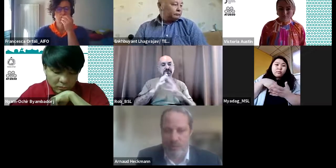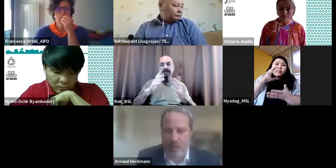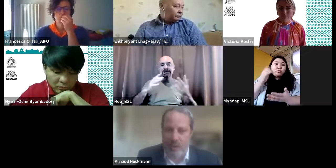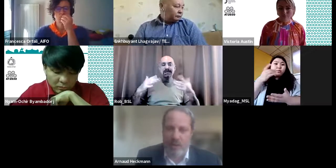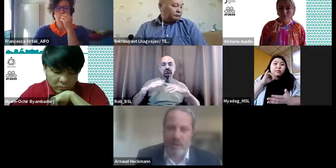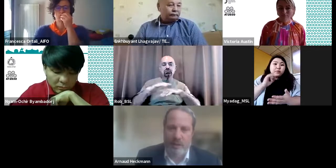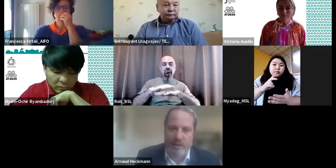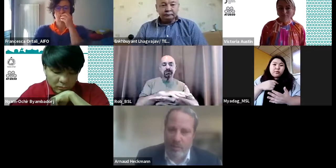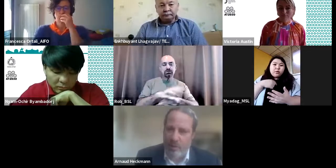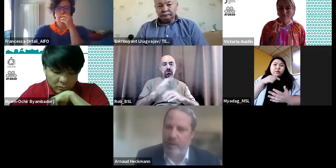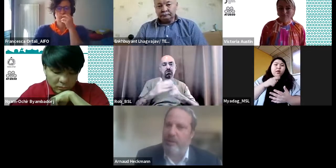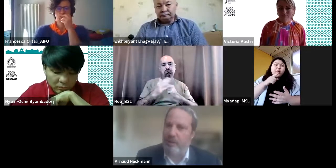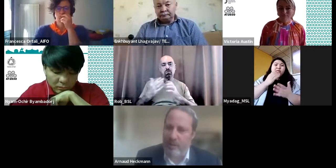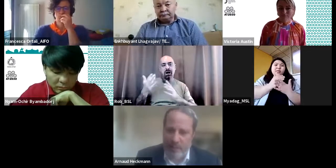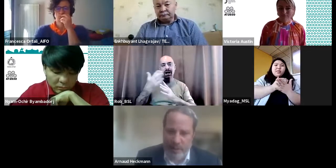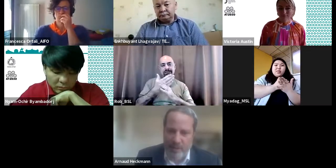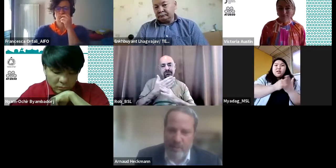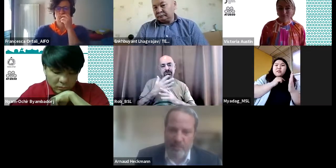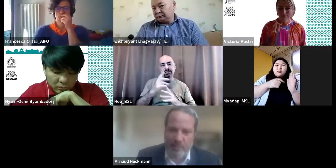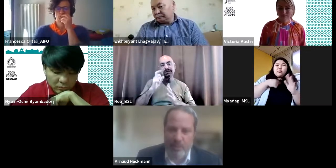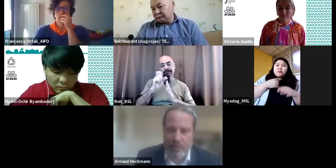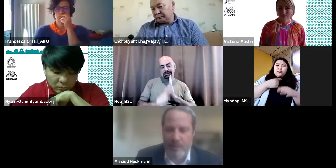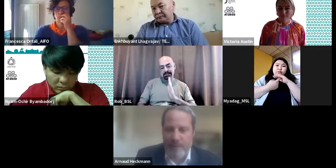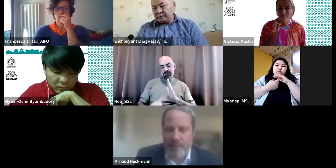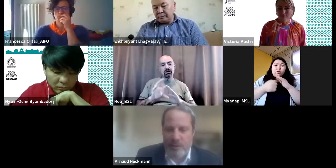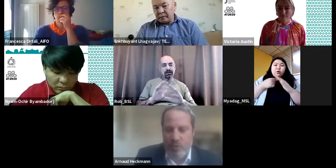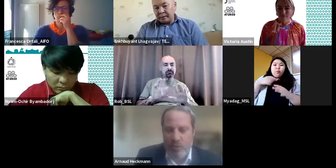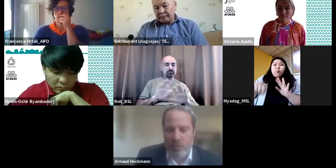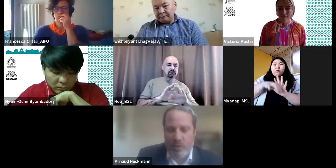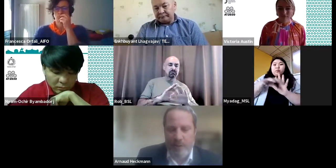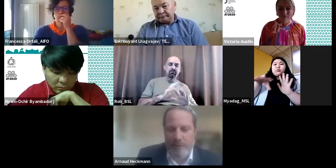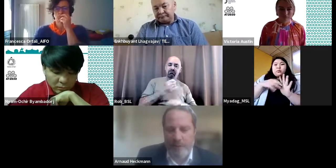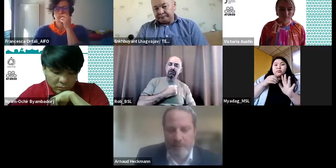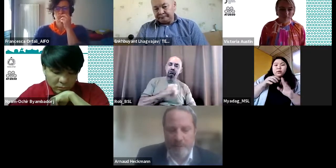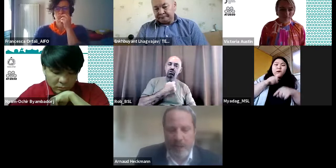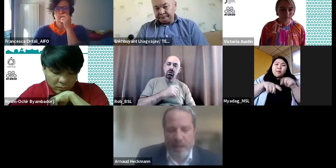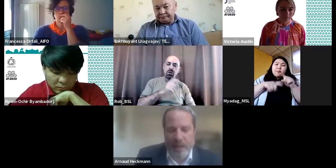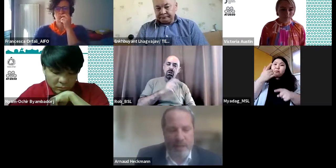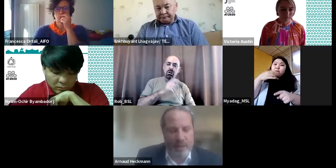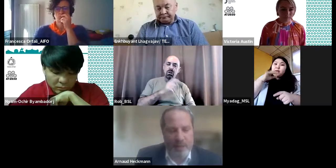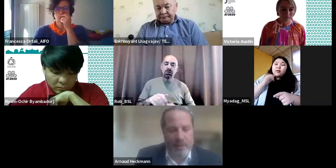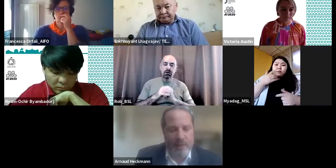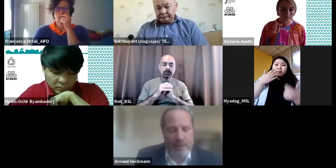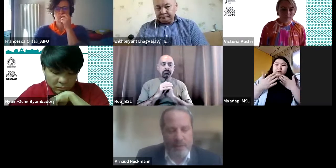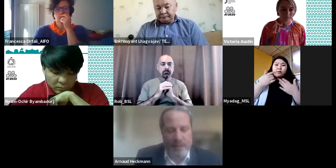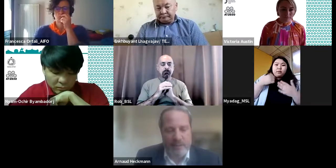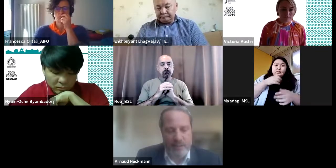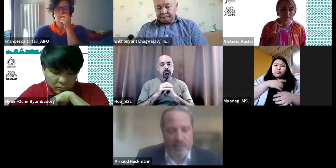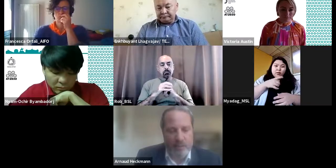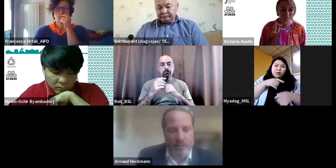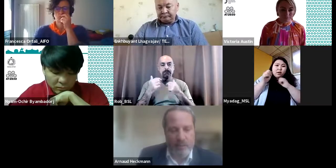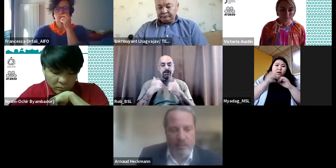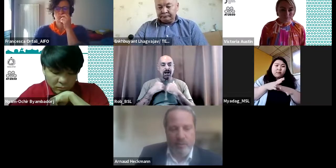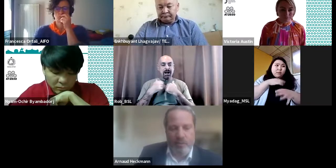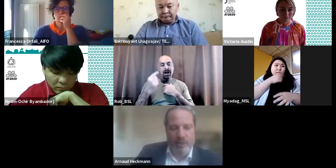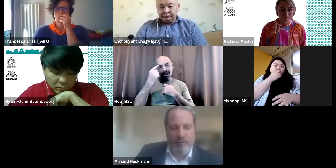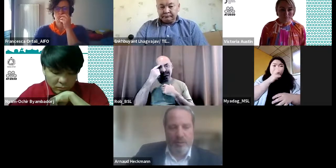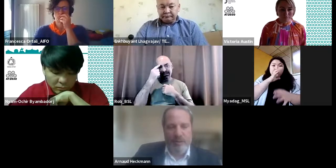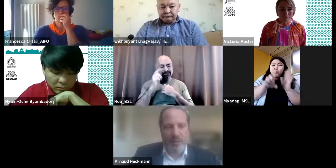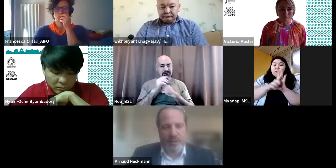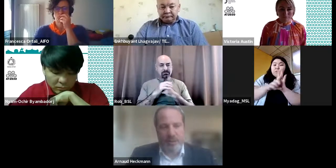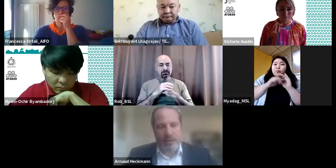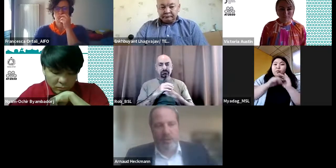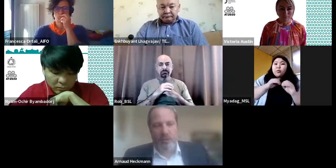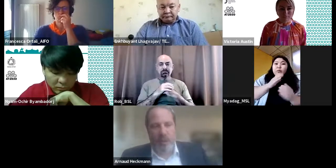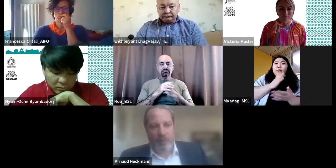access to disabled and vulnerable people. So I really think that's if we